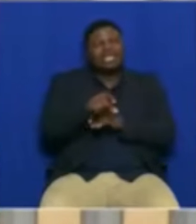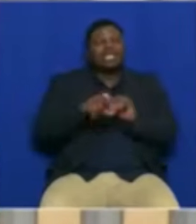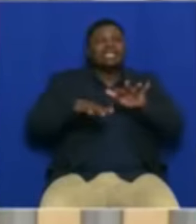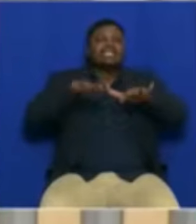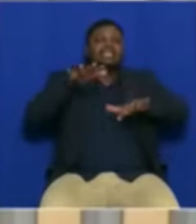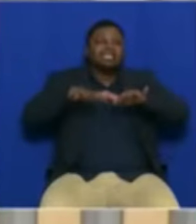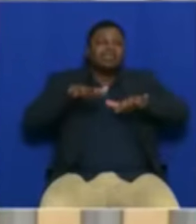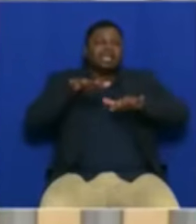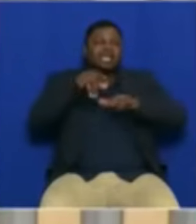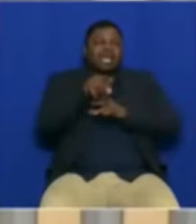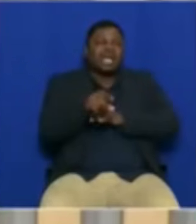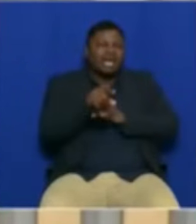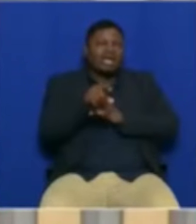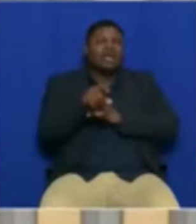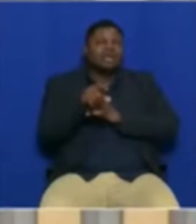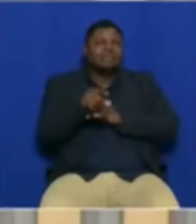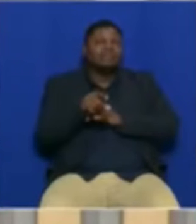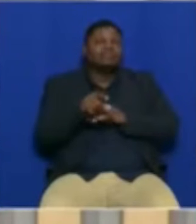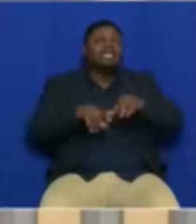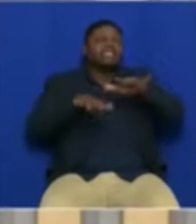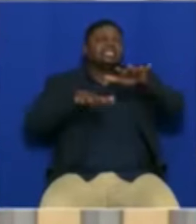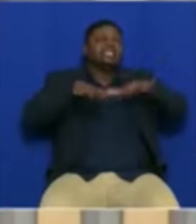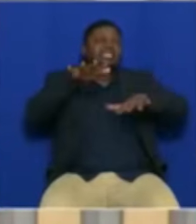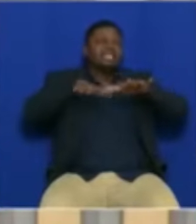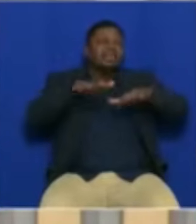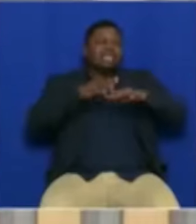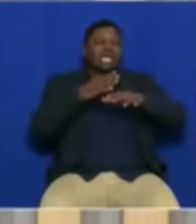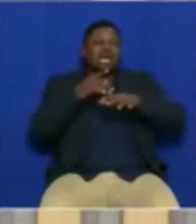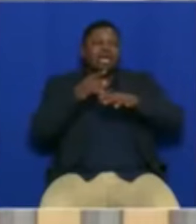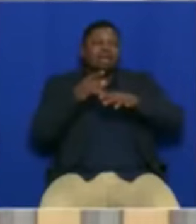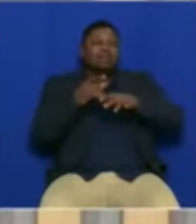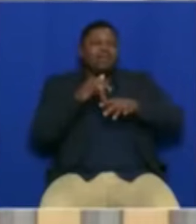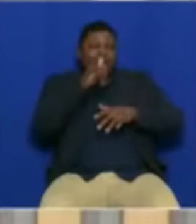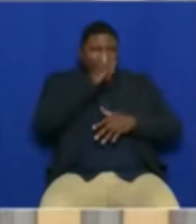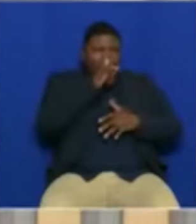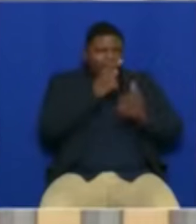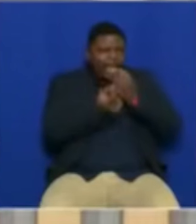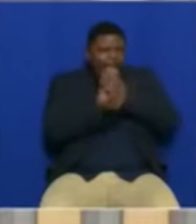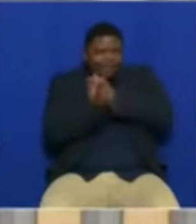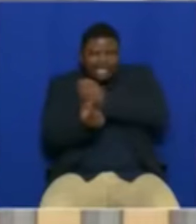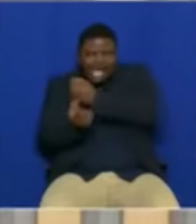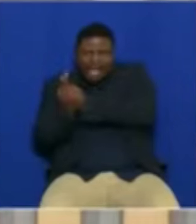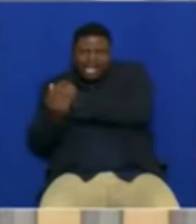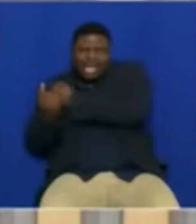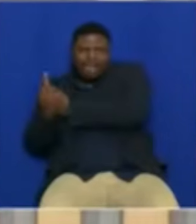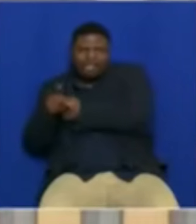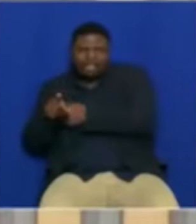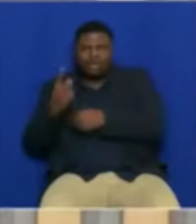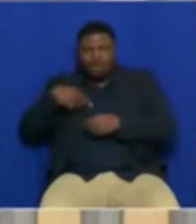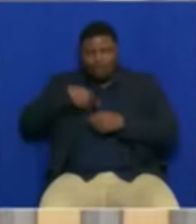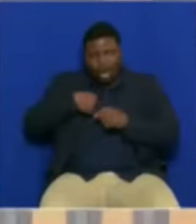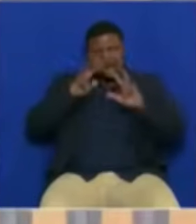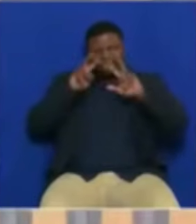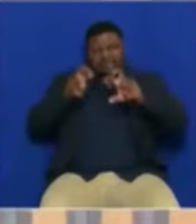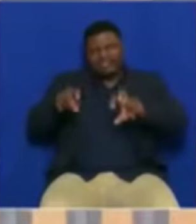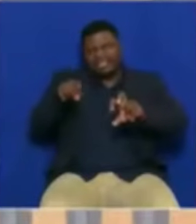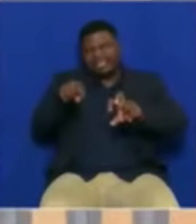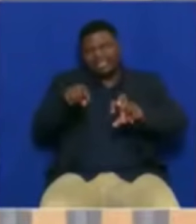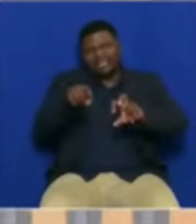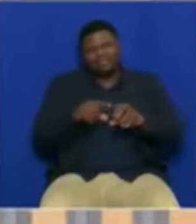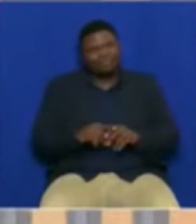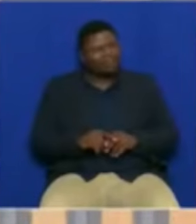that are there. We continue with it because it's still there. But if it's something else, Let's focus on the appointment of